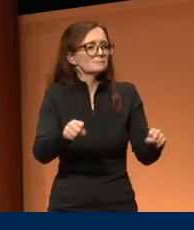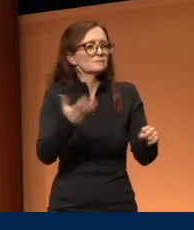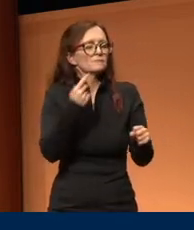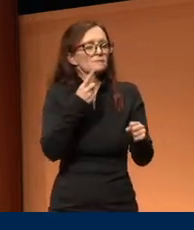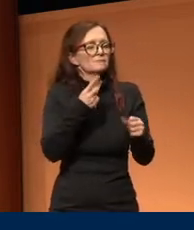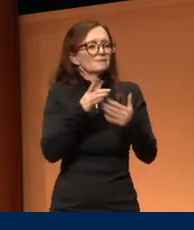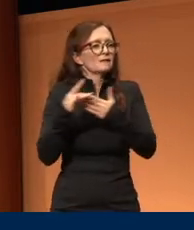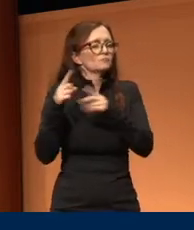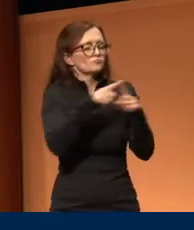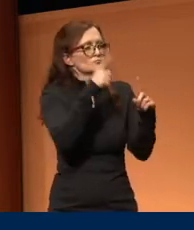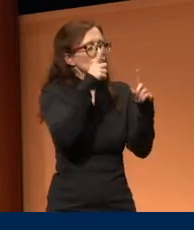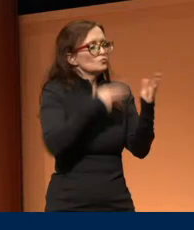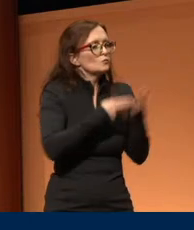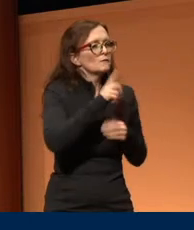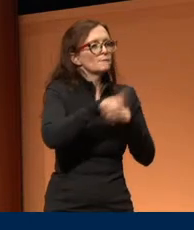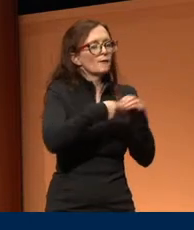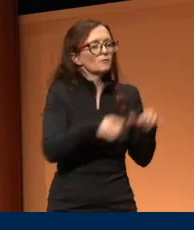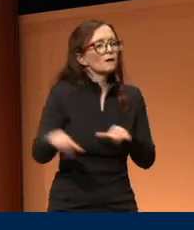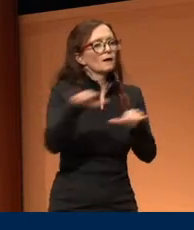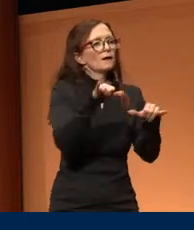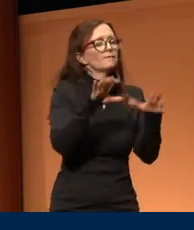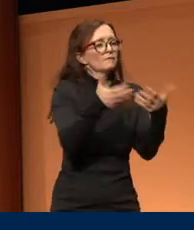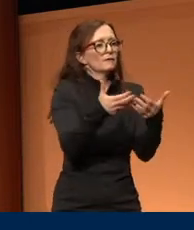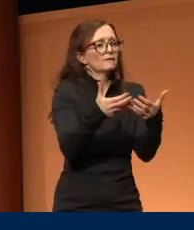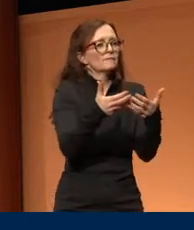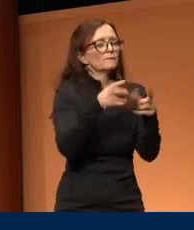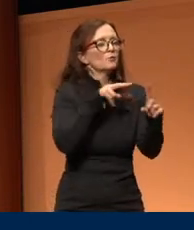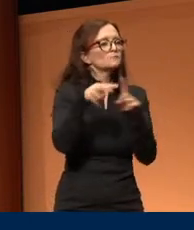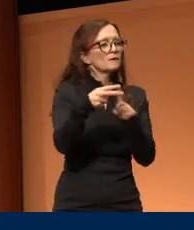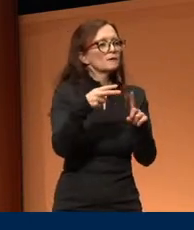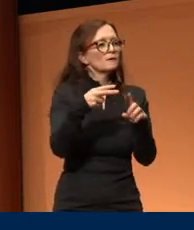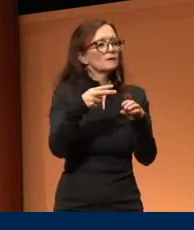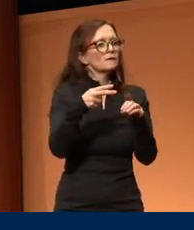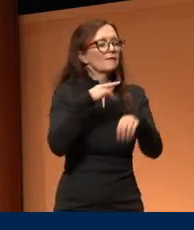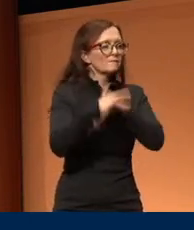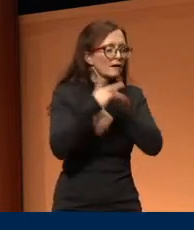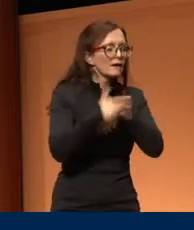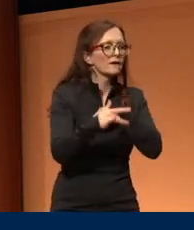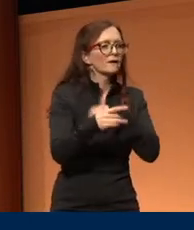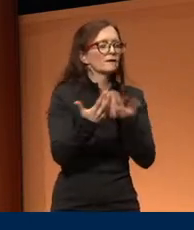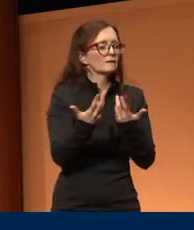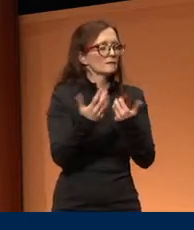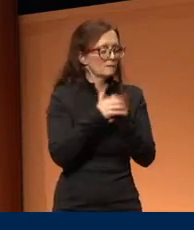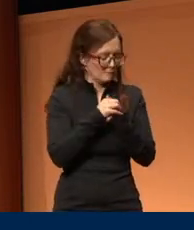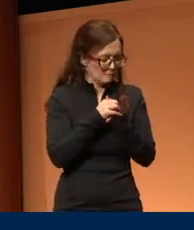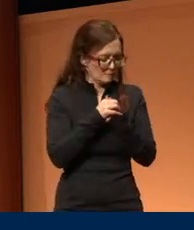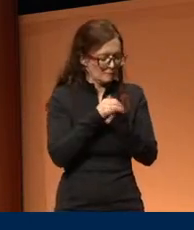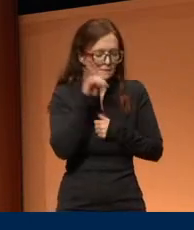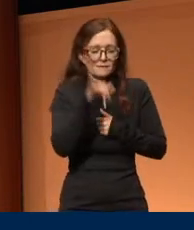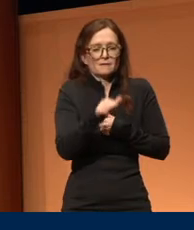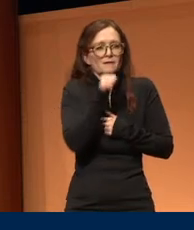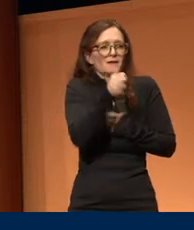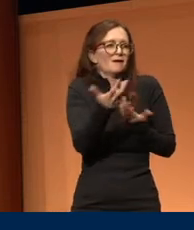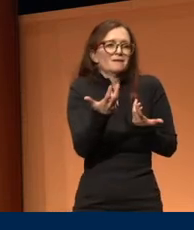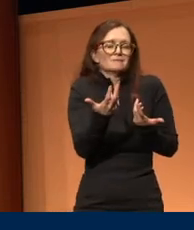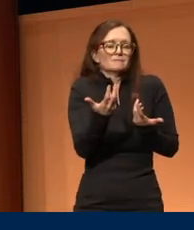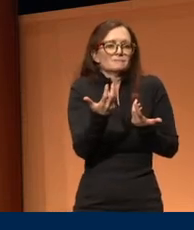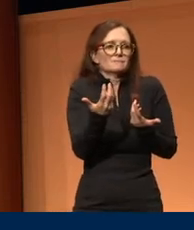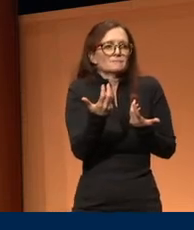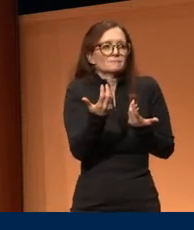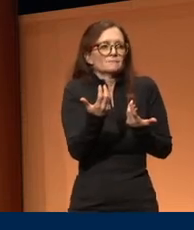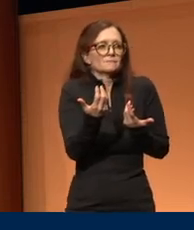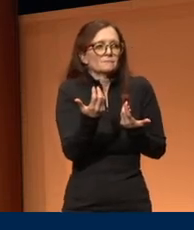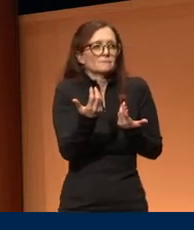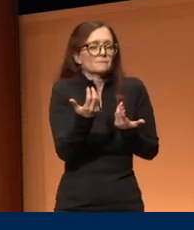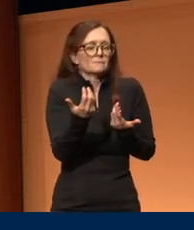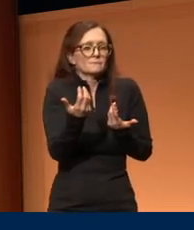about the common good, as not all relevant information and perspectives are available or tapped. And that's not a criticism of those movements,